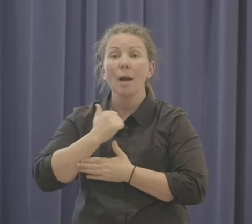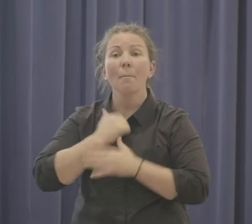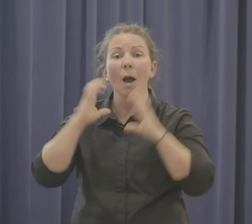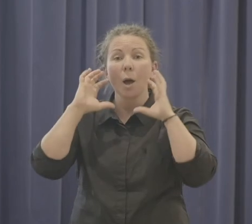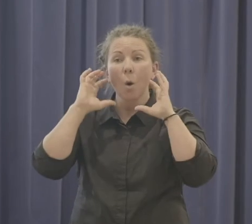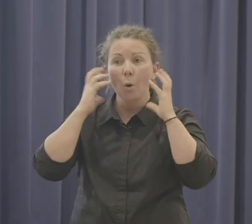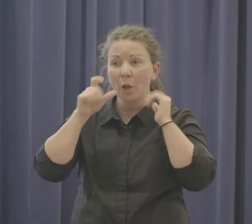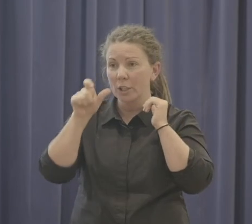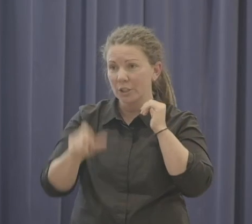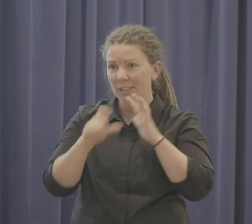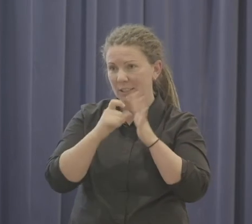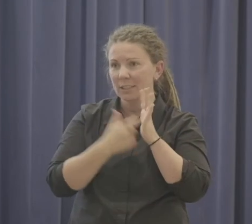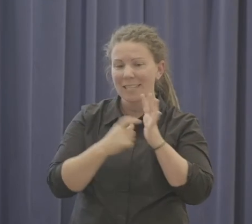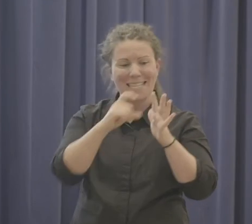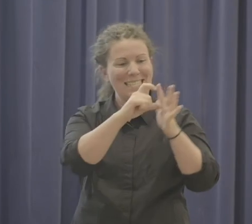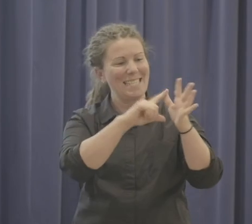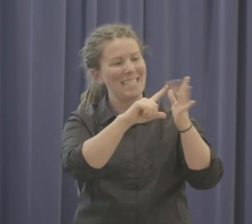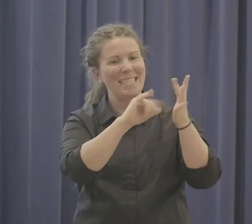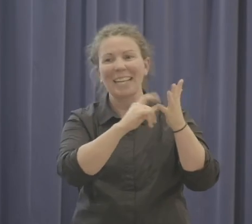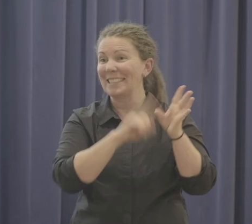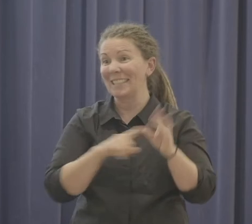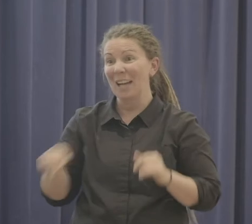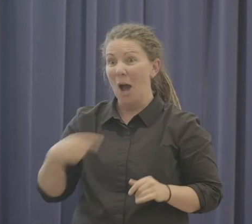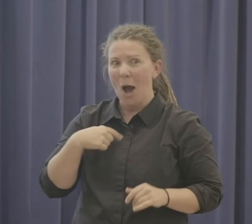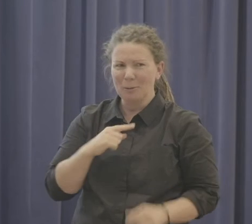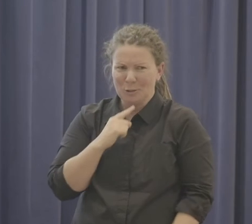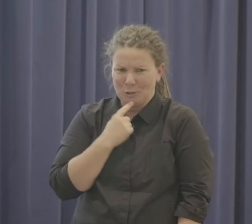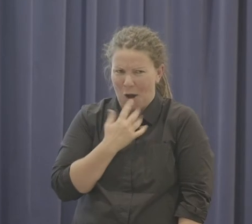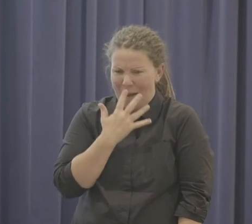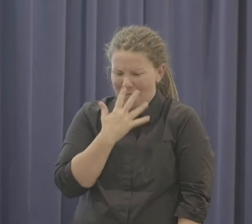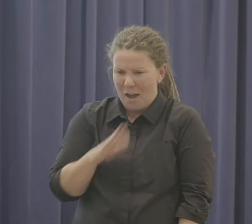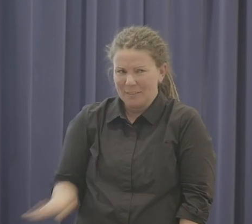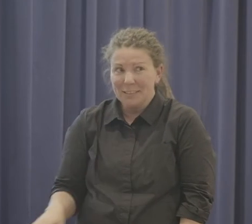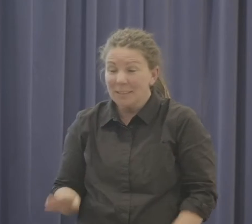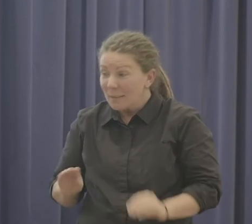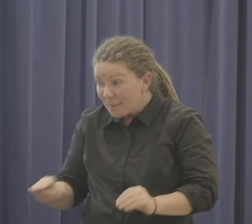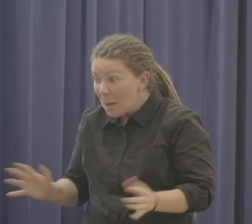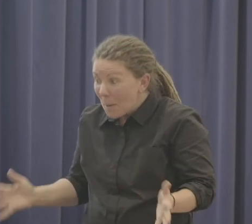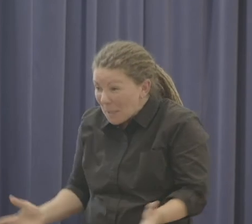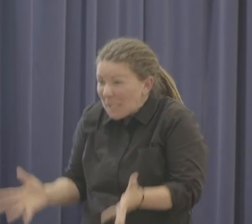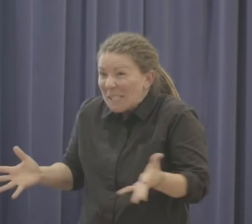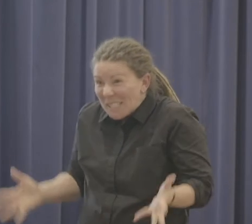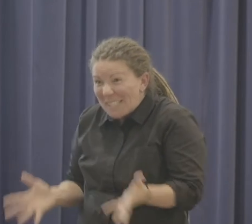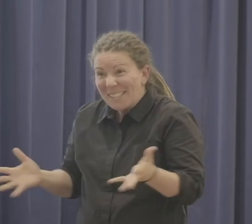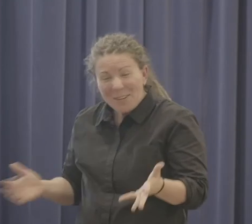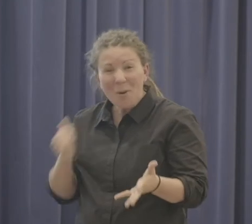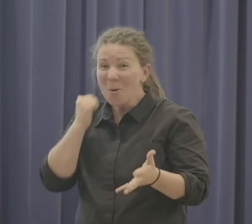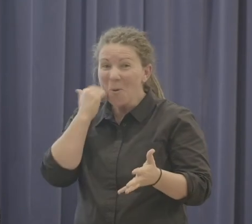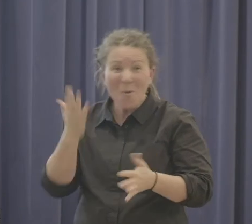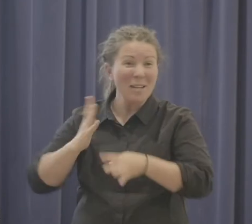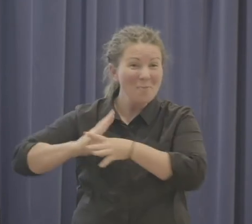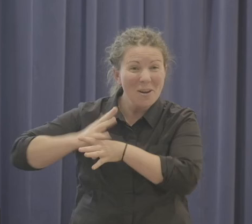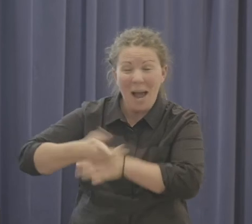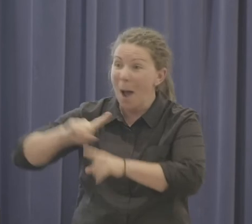My audiologist, Daisy, has known me since I was a shy little 5-year-old girl, and she's always worked so hard